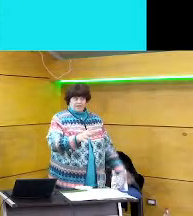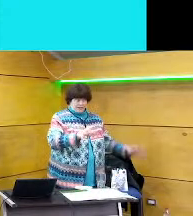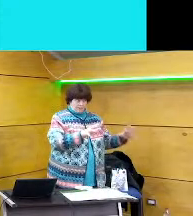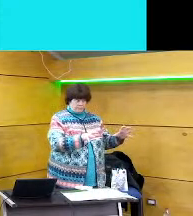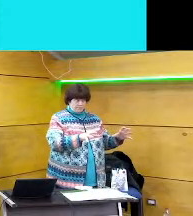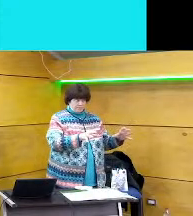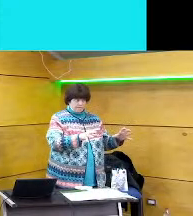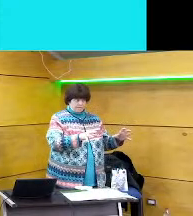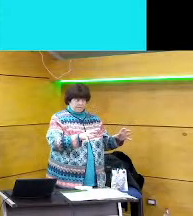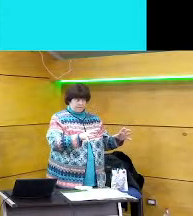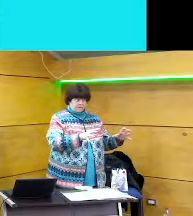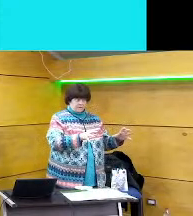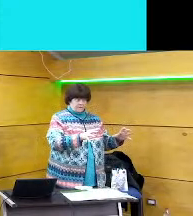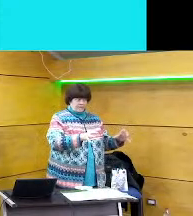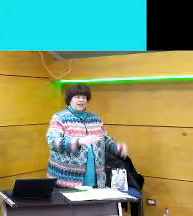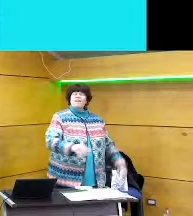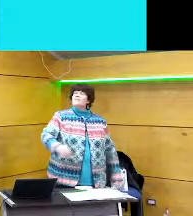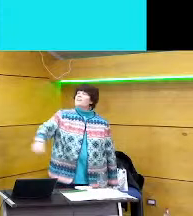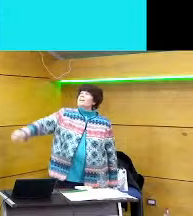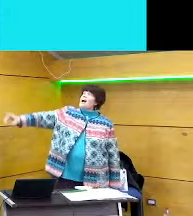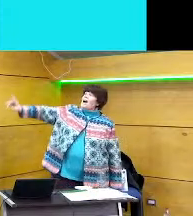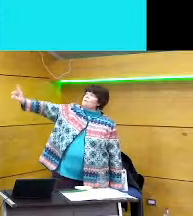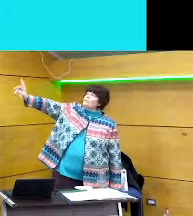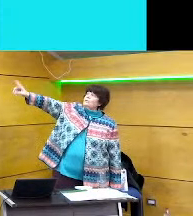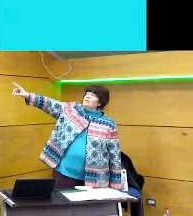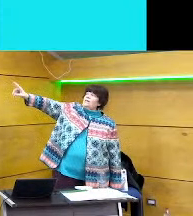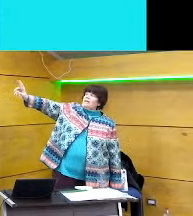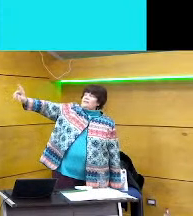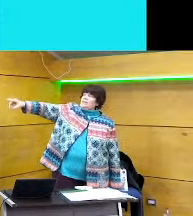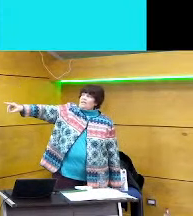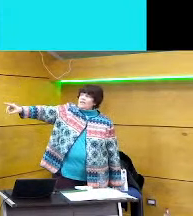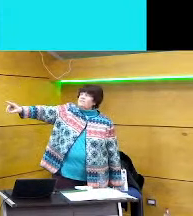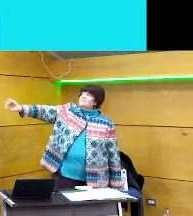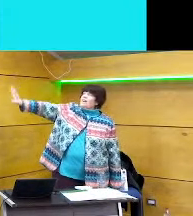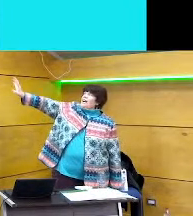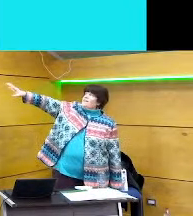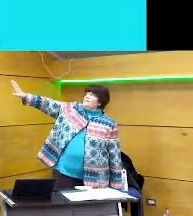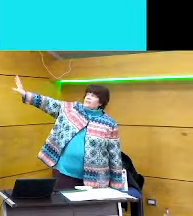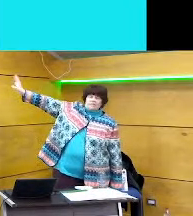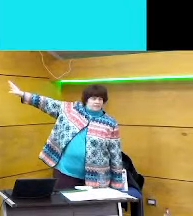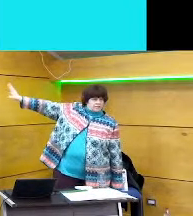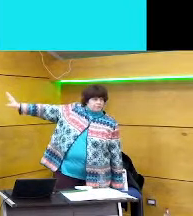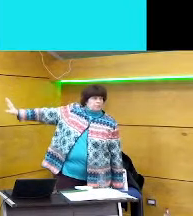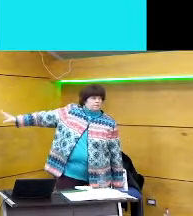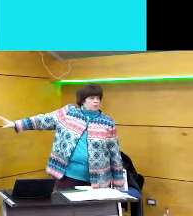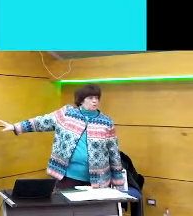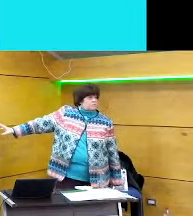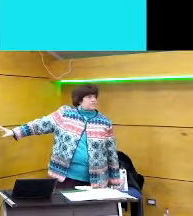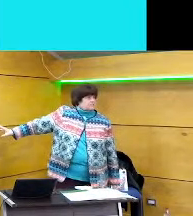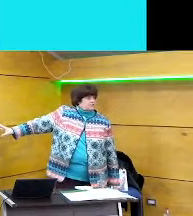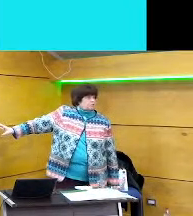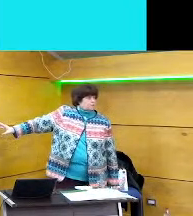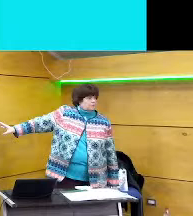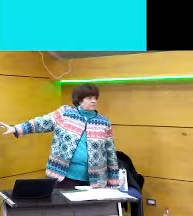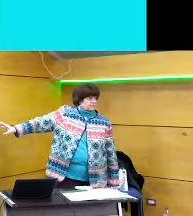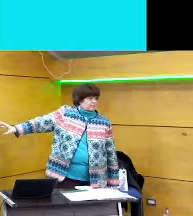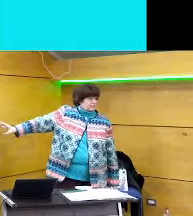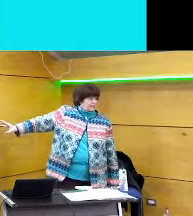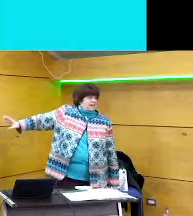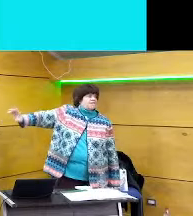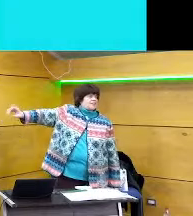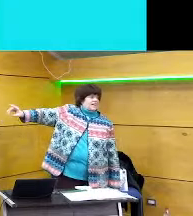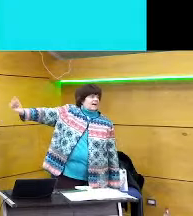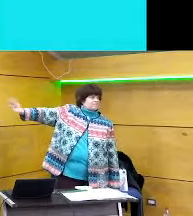sample with them, and then I will assign different poems to each